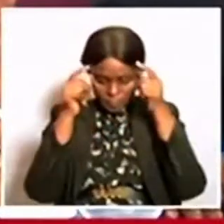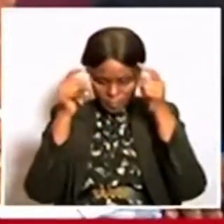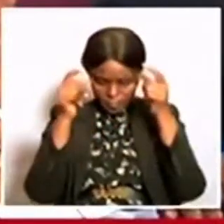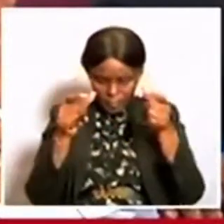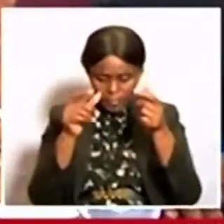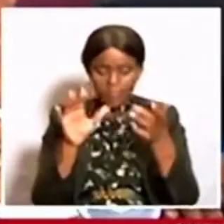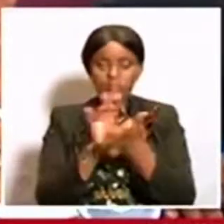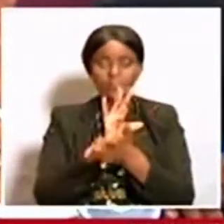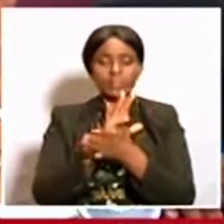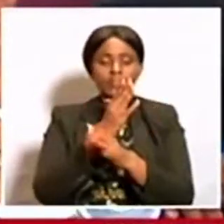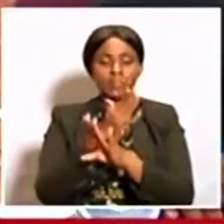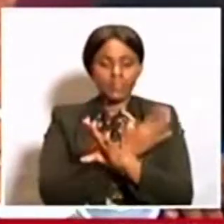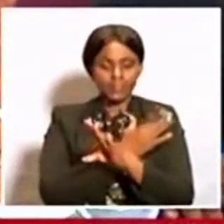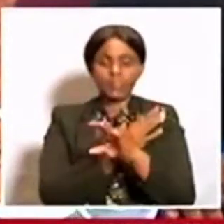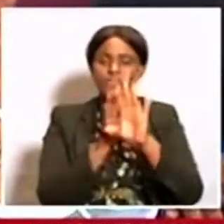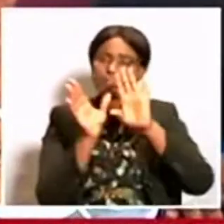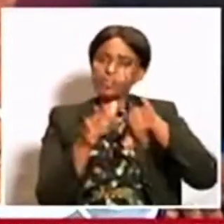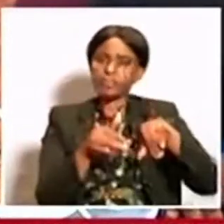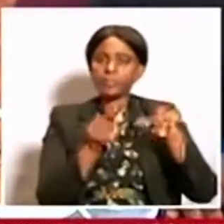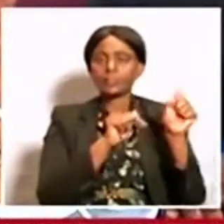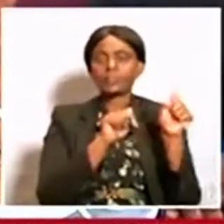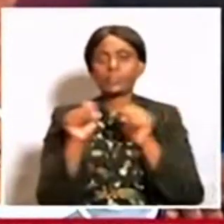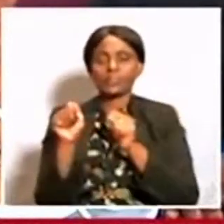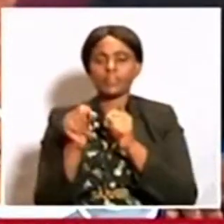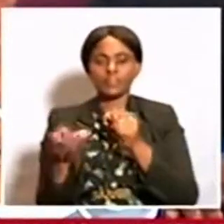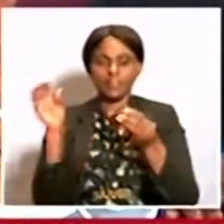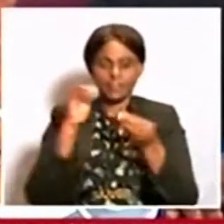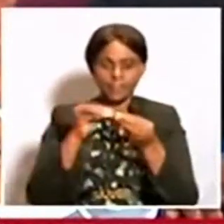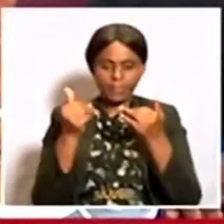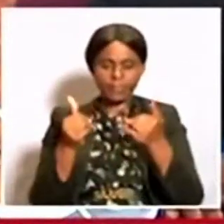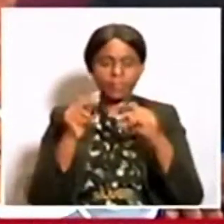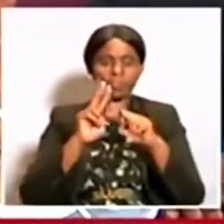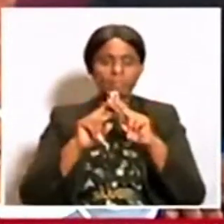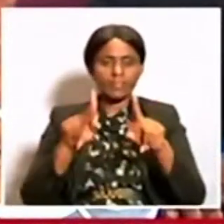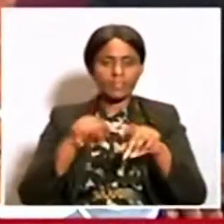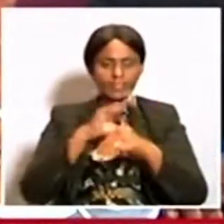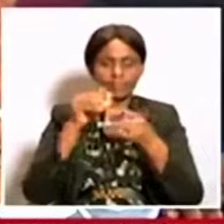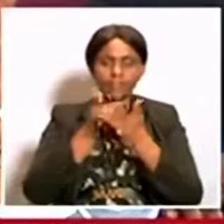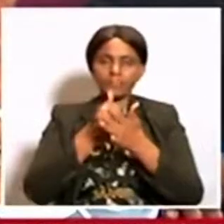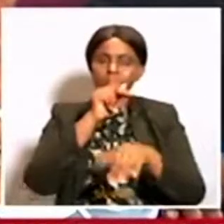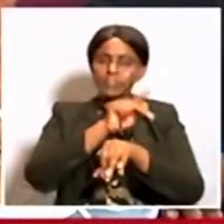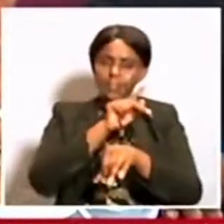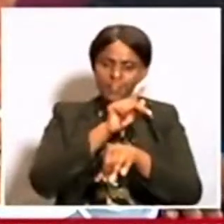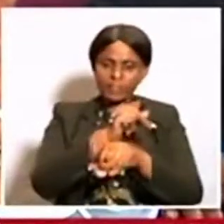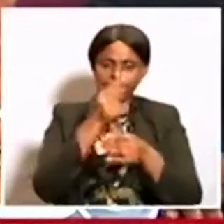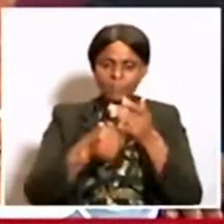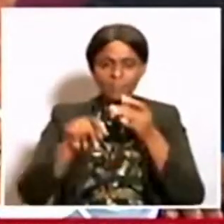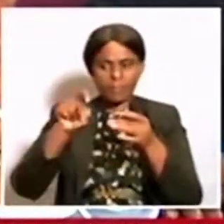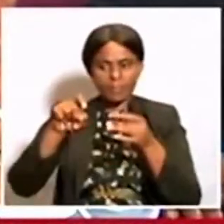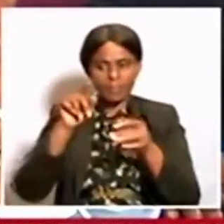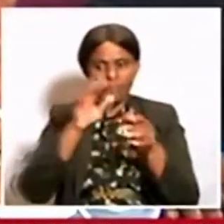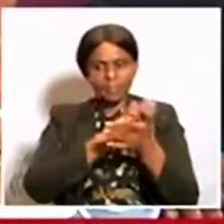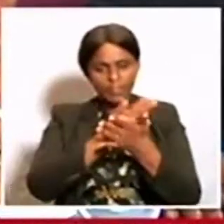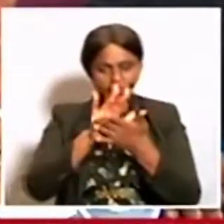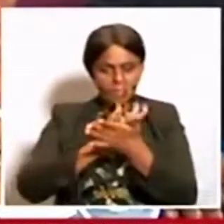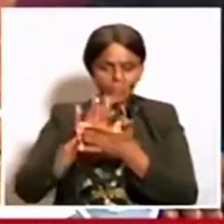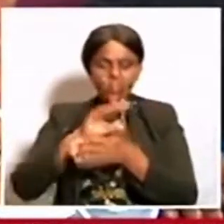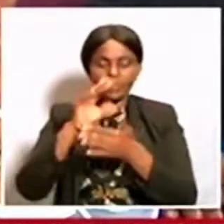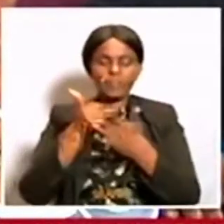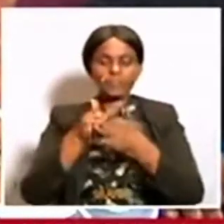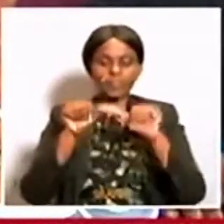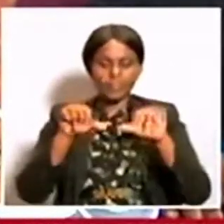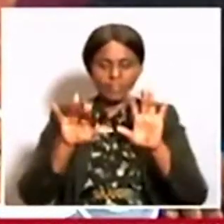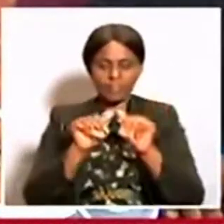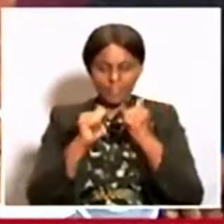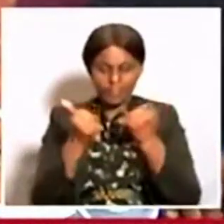documents before leaving on transfer. Additionally, Chair, all contracts that require to be cleared by Auditor General